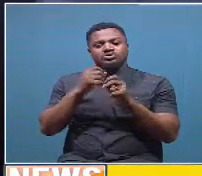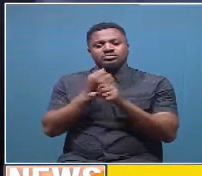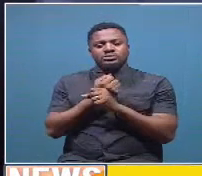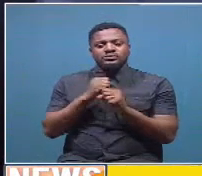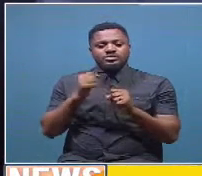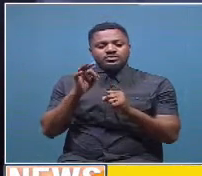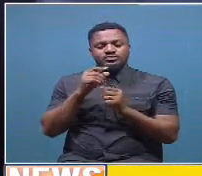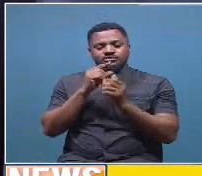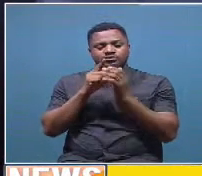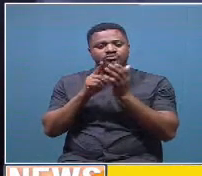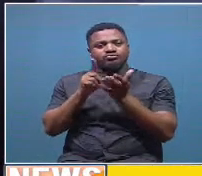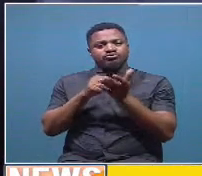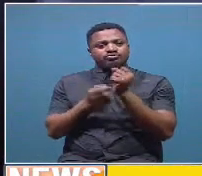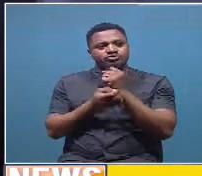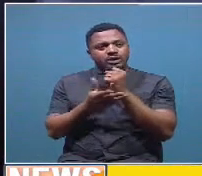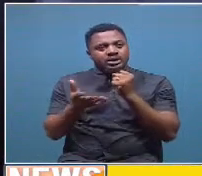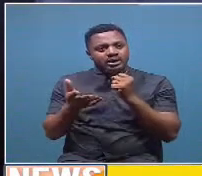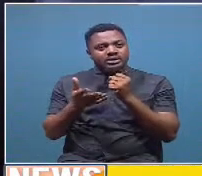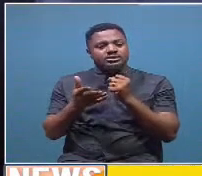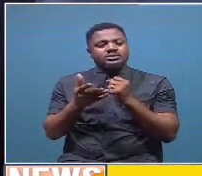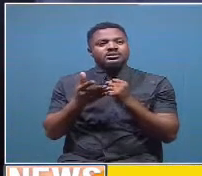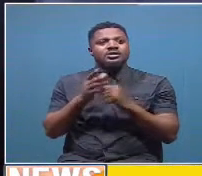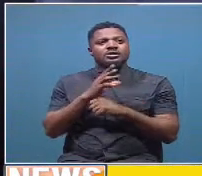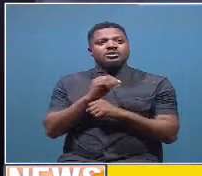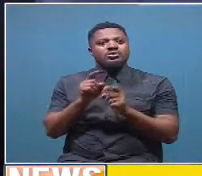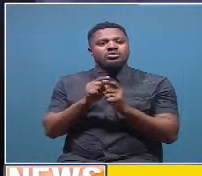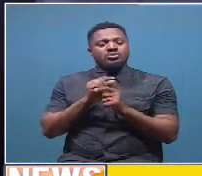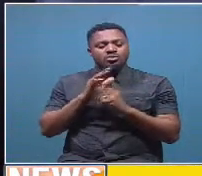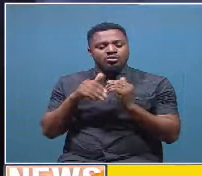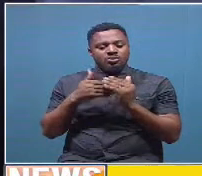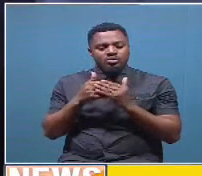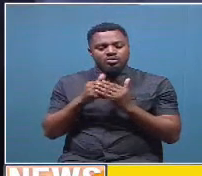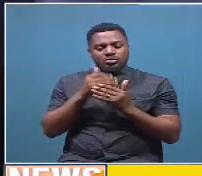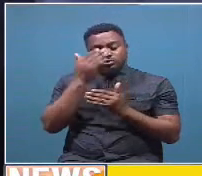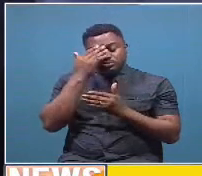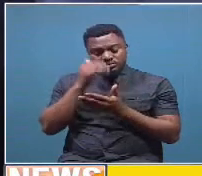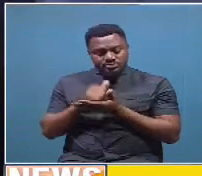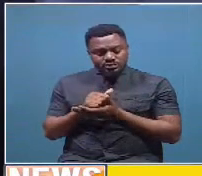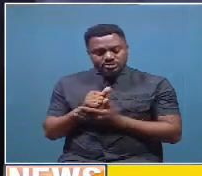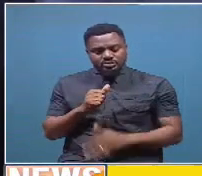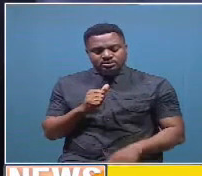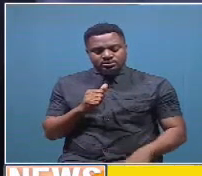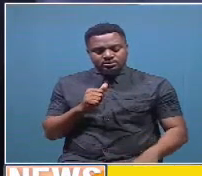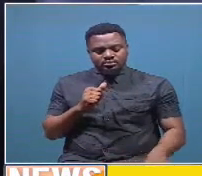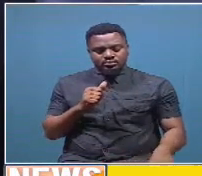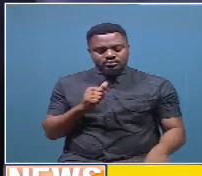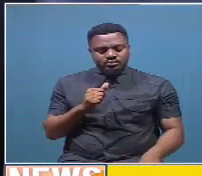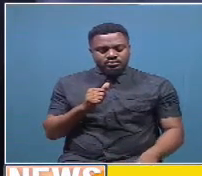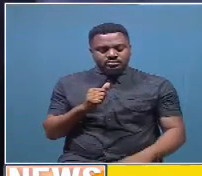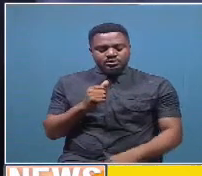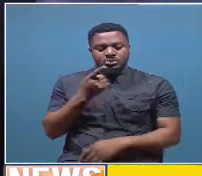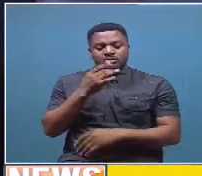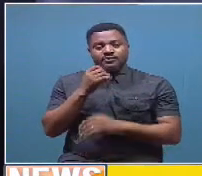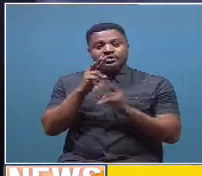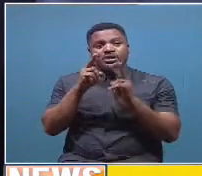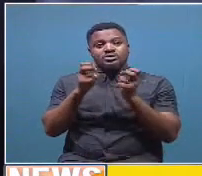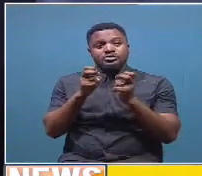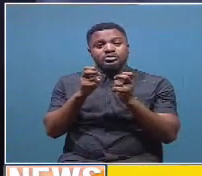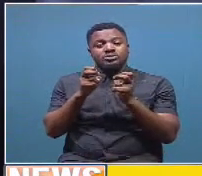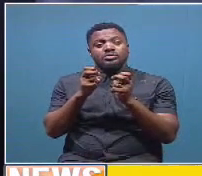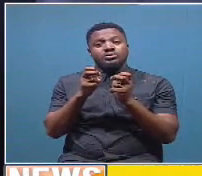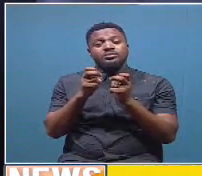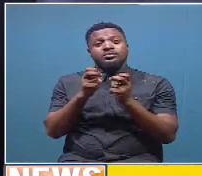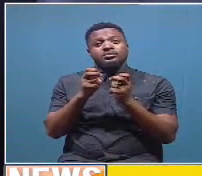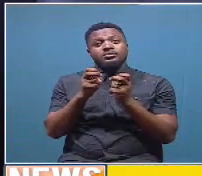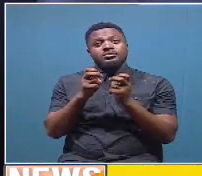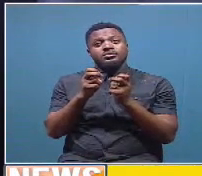journalists in Dakar, and I think that we all acknowledge the fact that one of the issues that came was the fact that